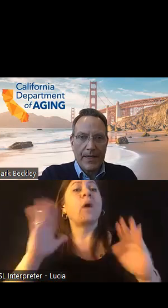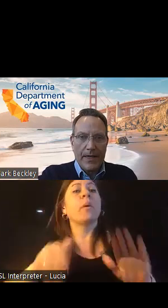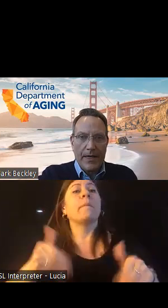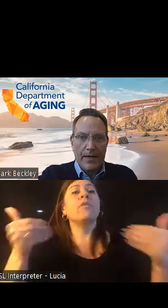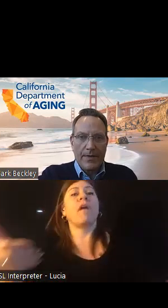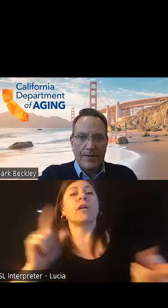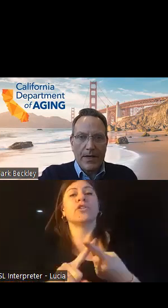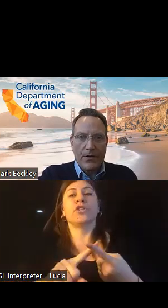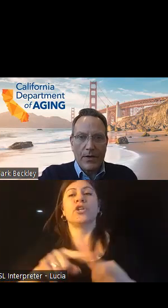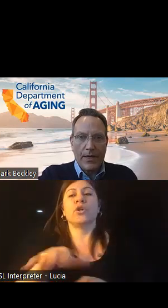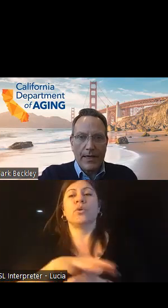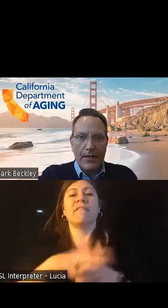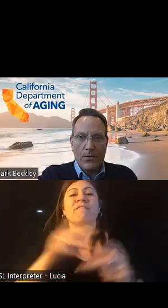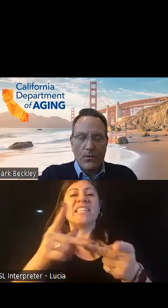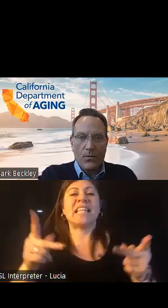types.